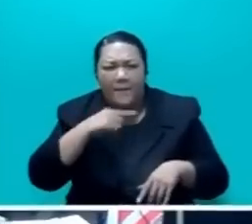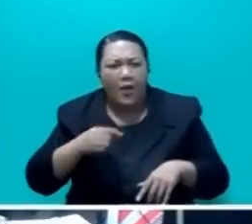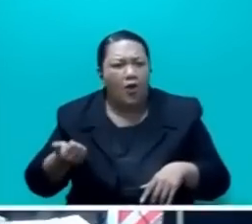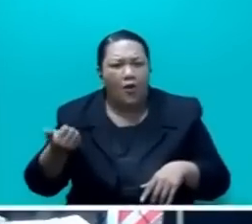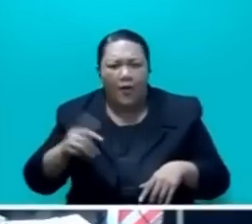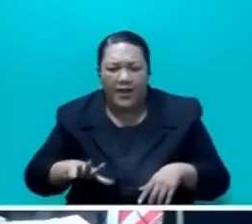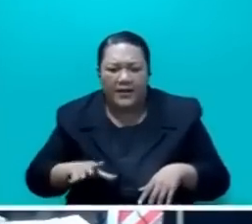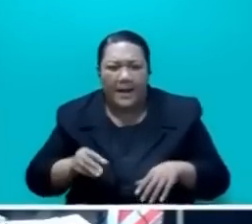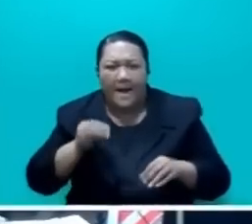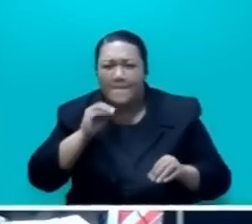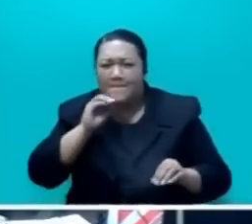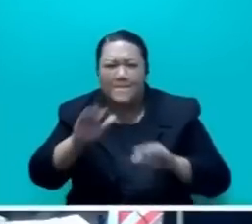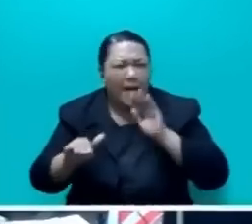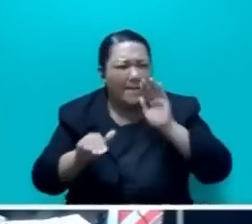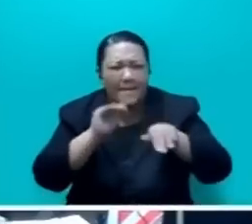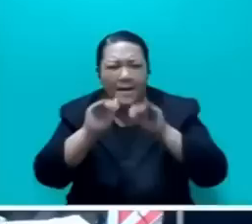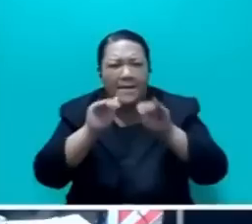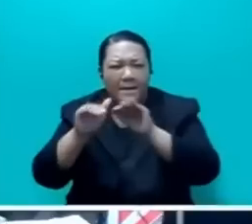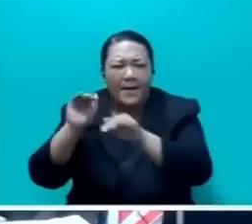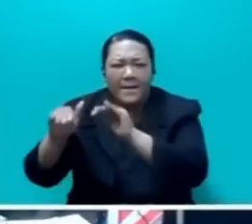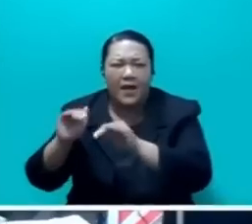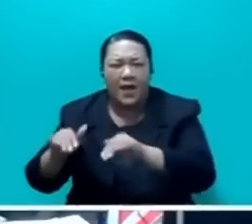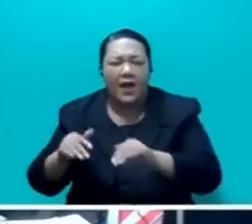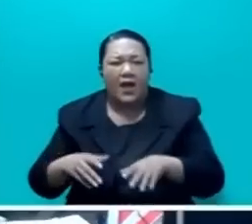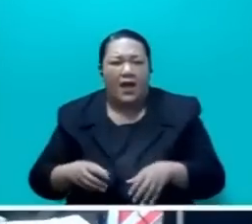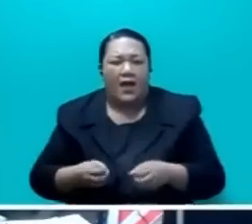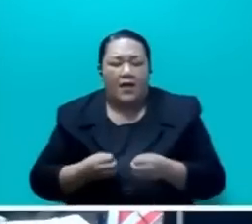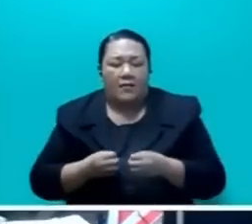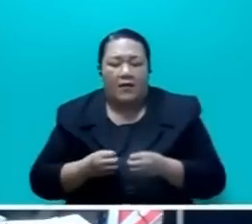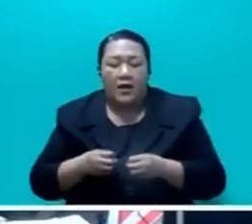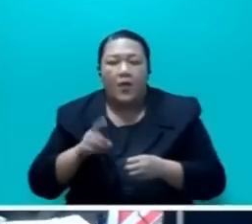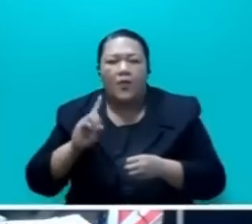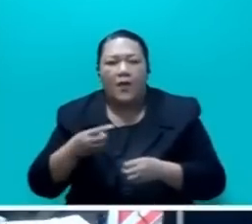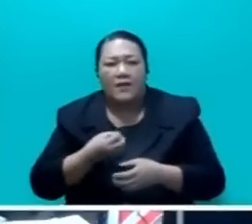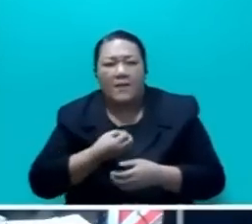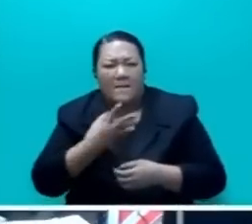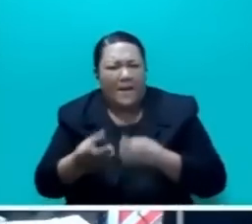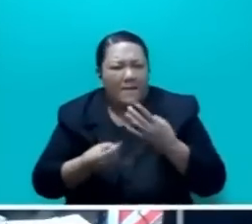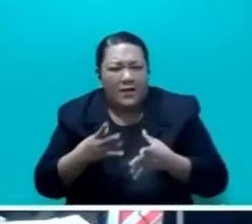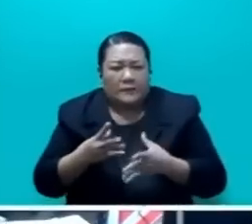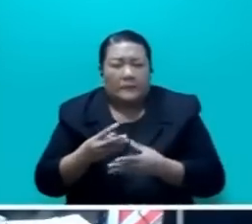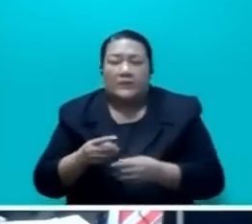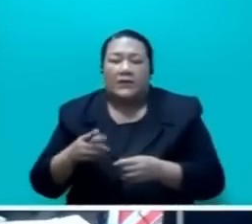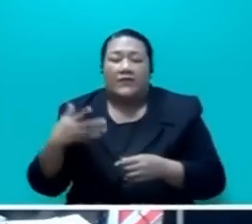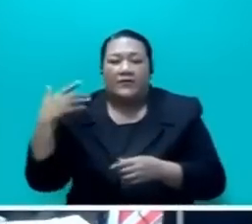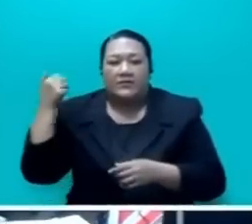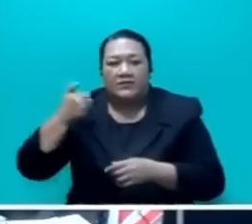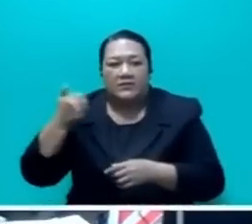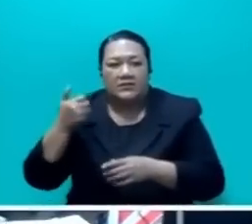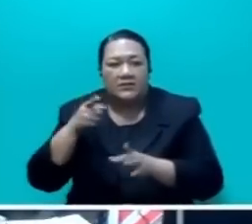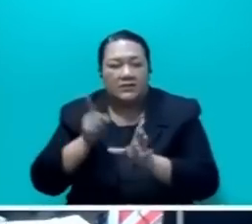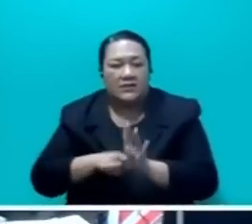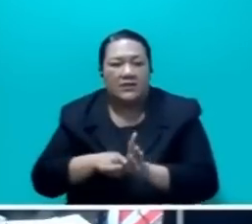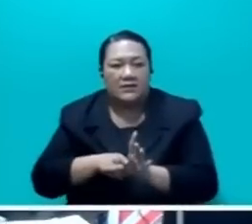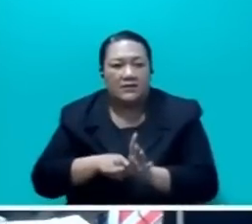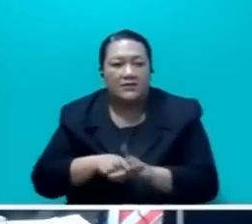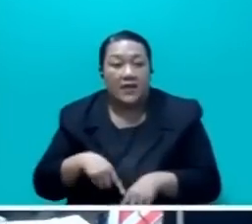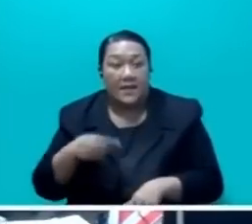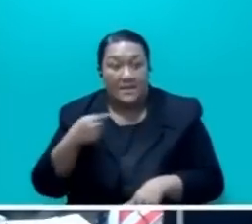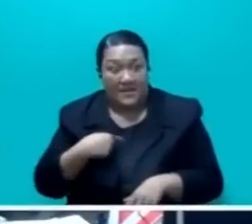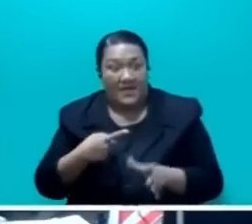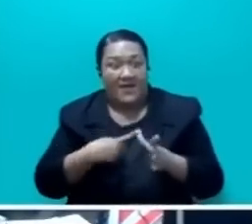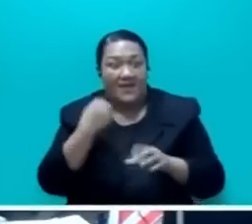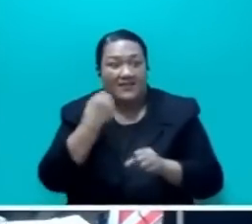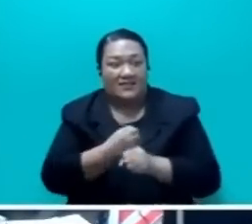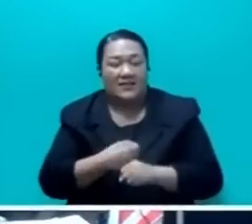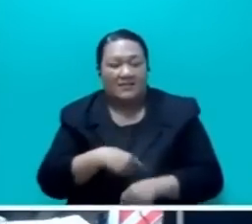that existed for the past 16 years. In my role as Attorney General, Minister for Justice, I am committed